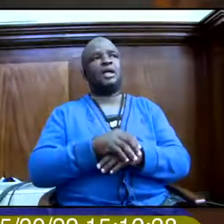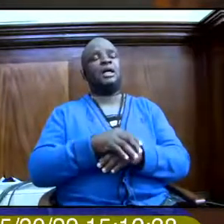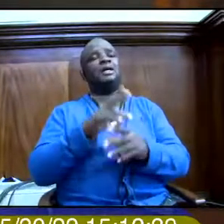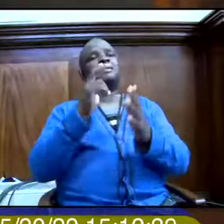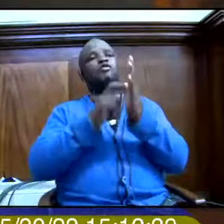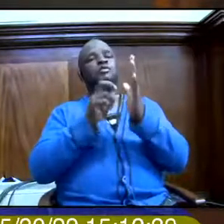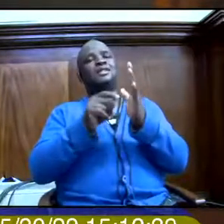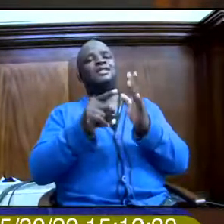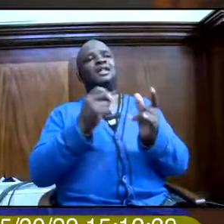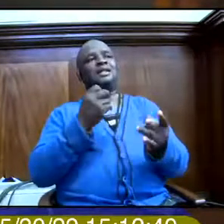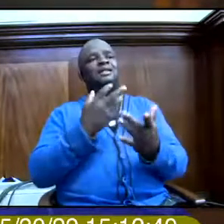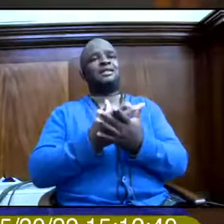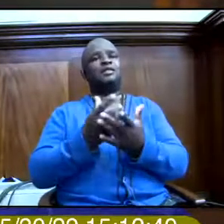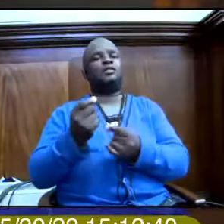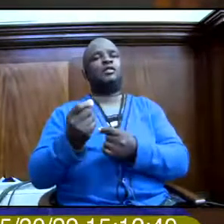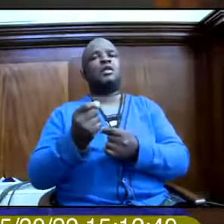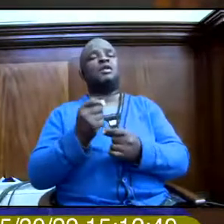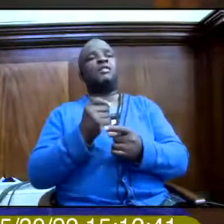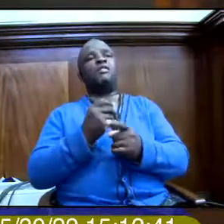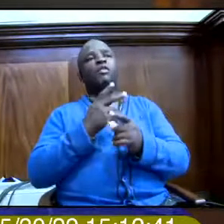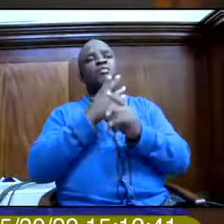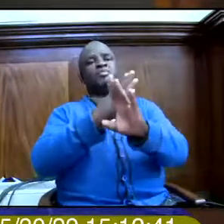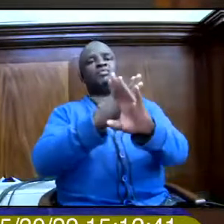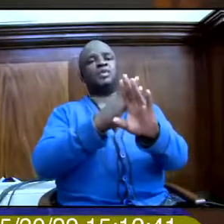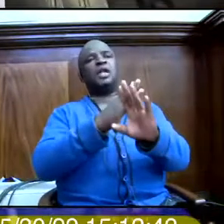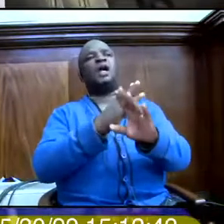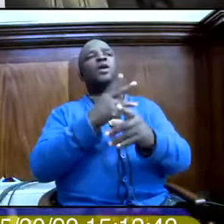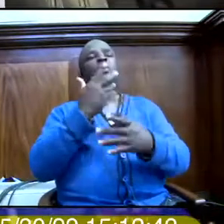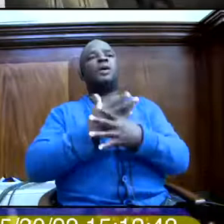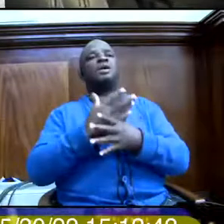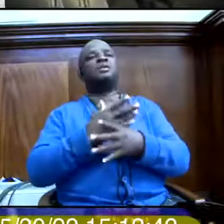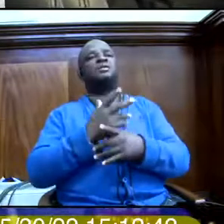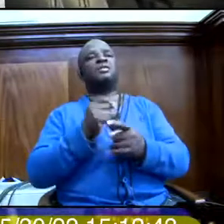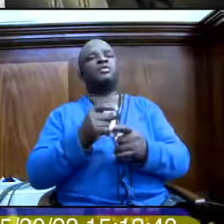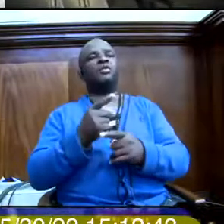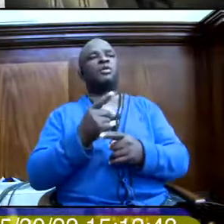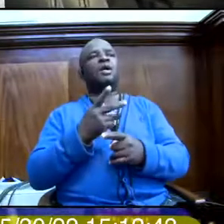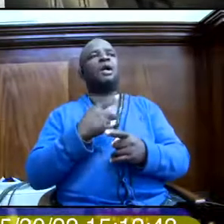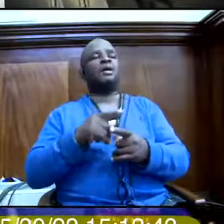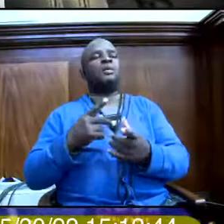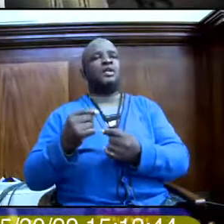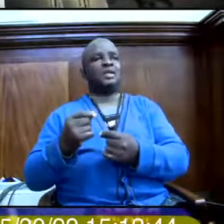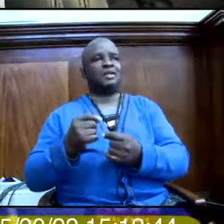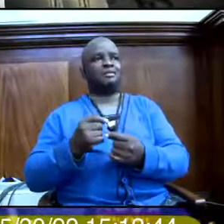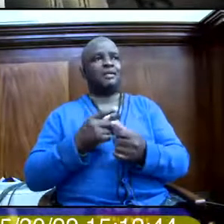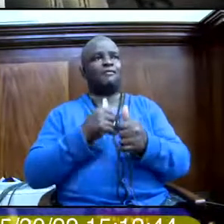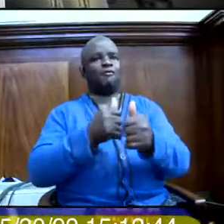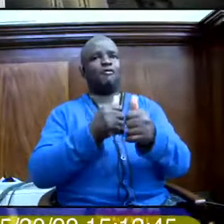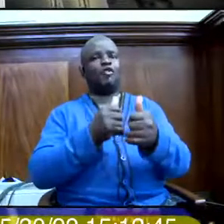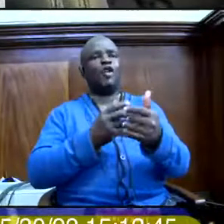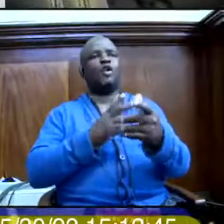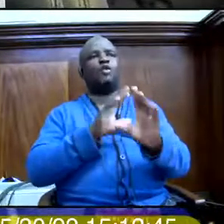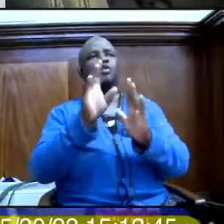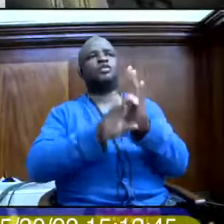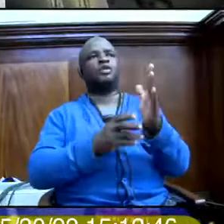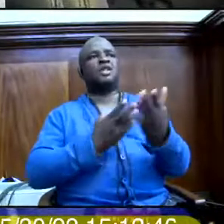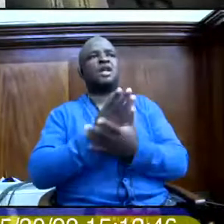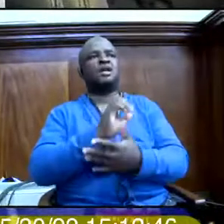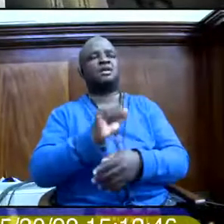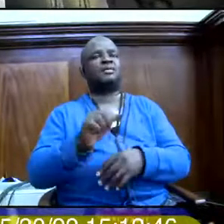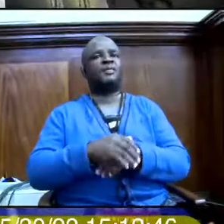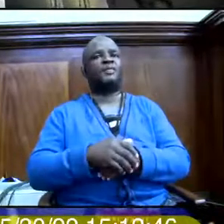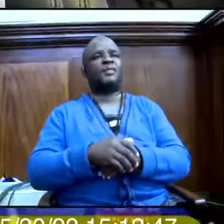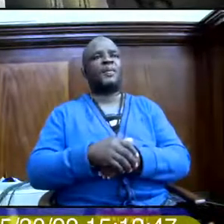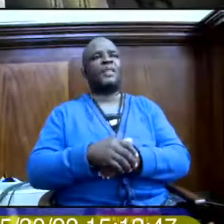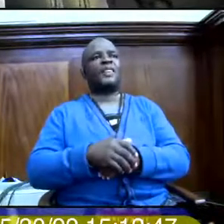prevent poor workers and poor units from ex exercising their constitutional right in